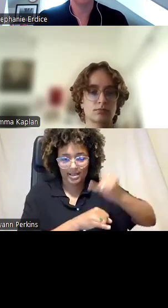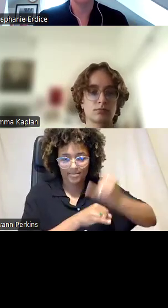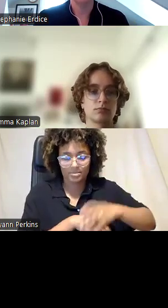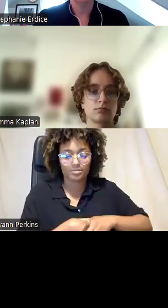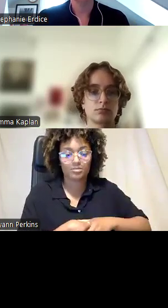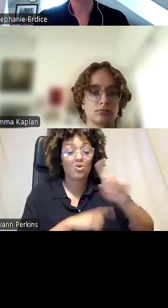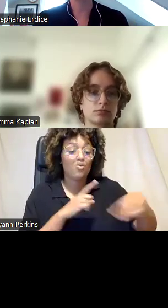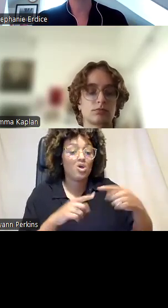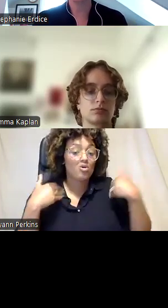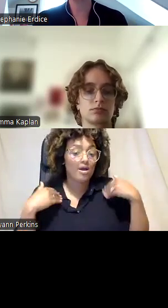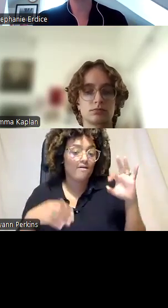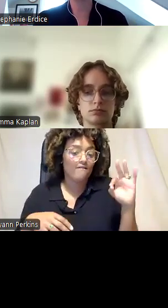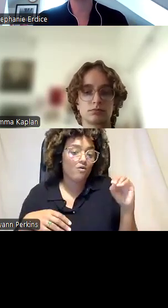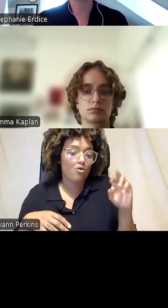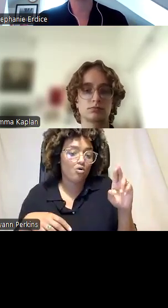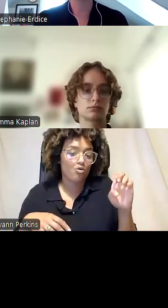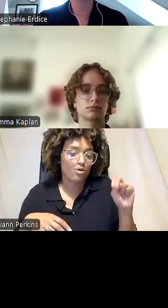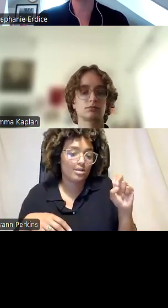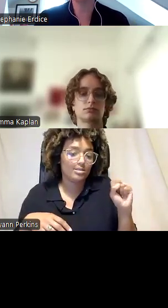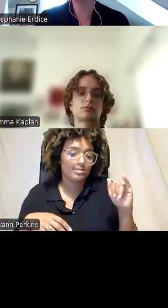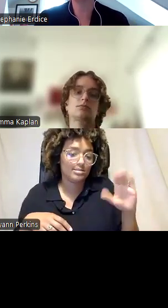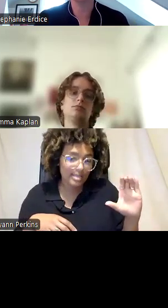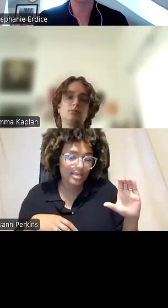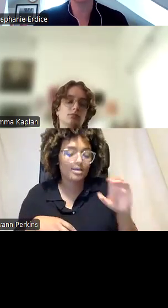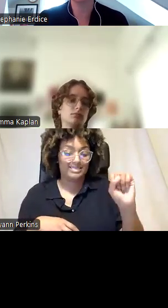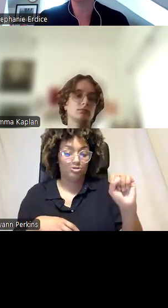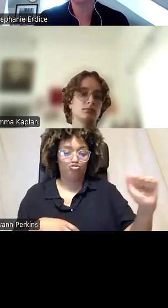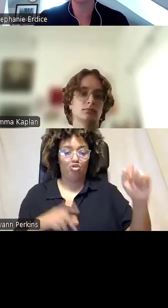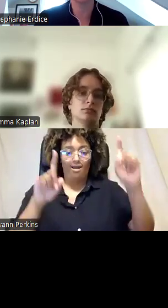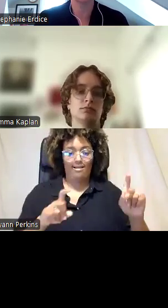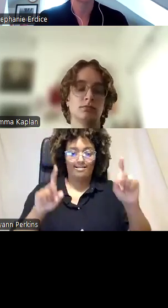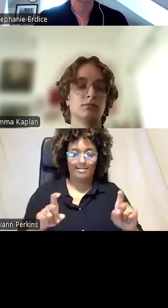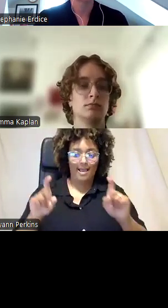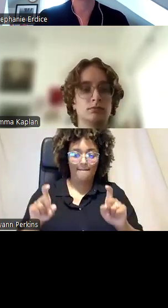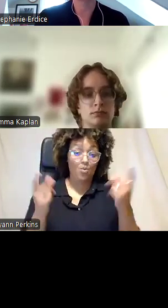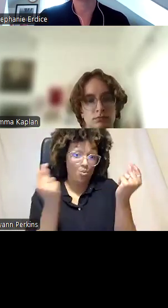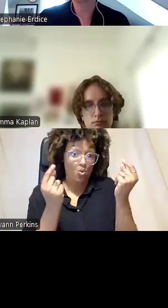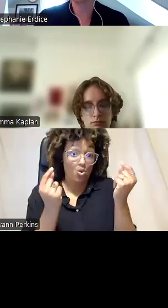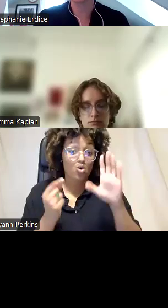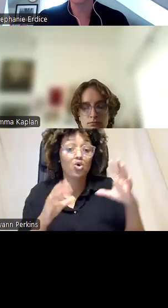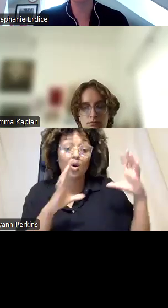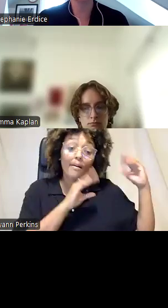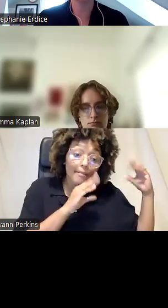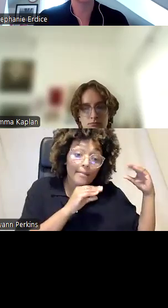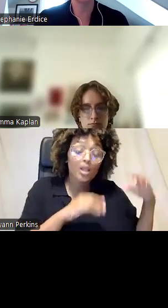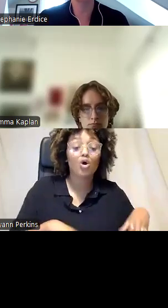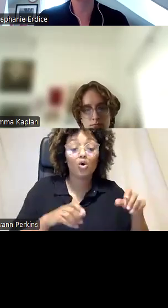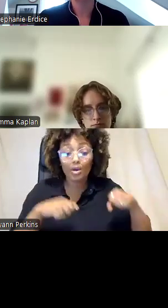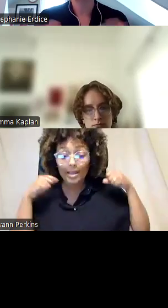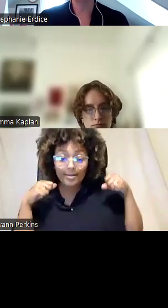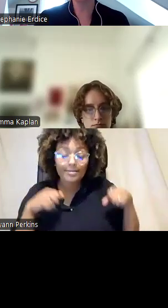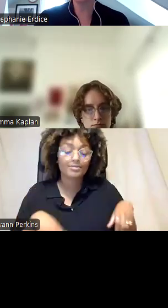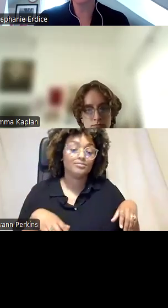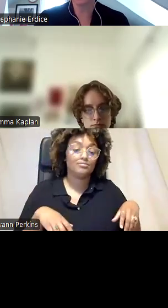exam done, they will take your sheets, your pillowcase, your comforter. I've seen them take winter coats or